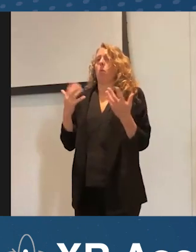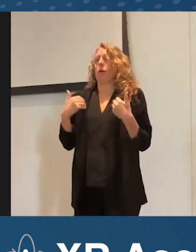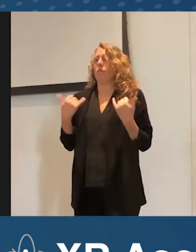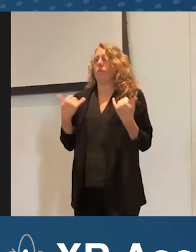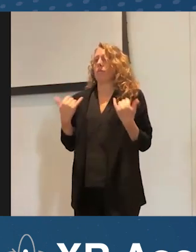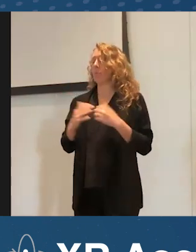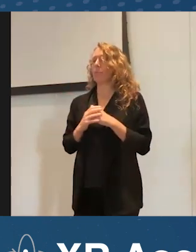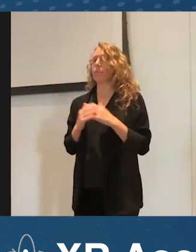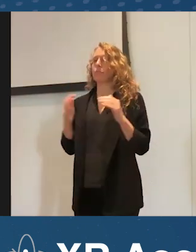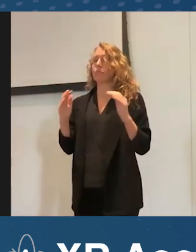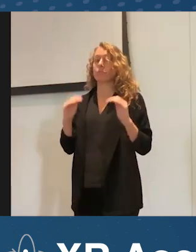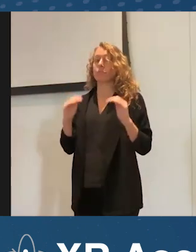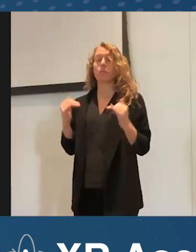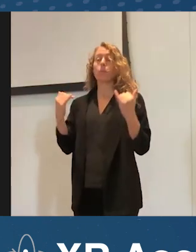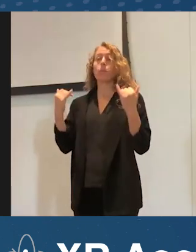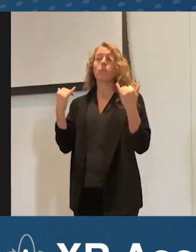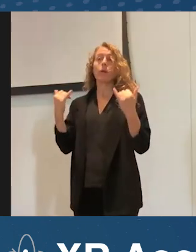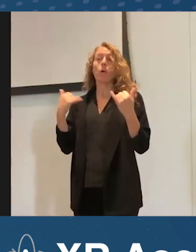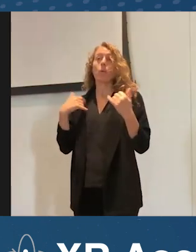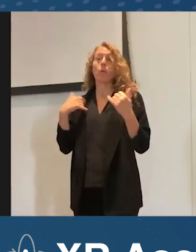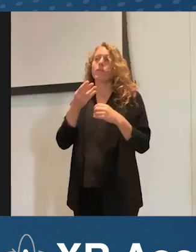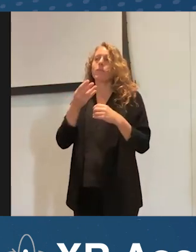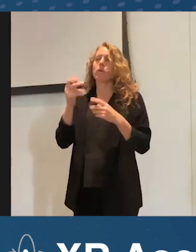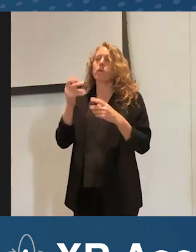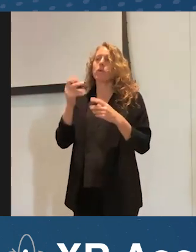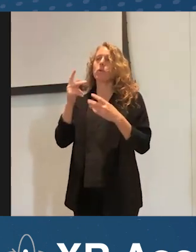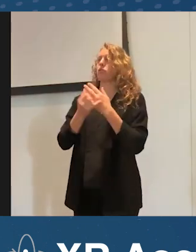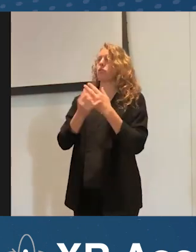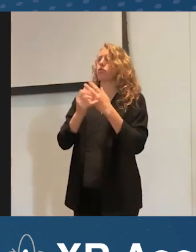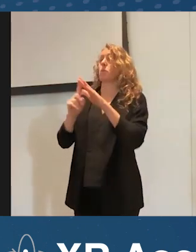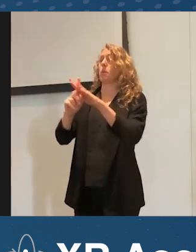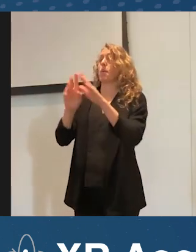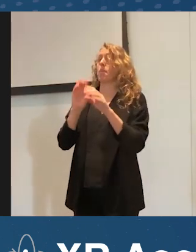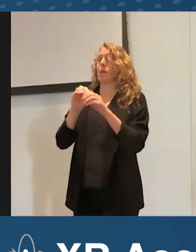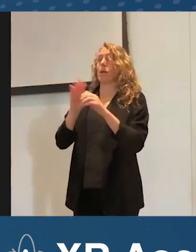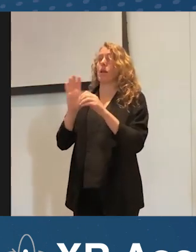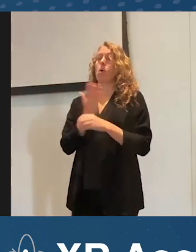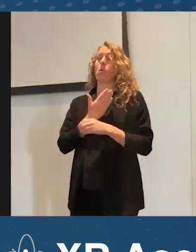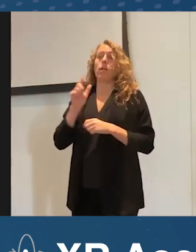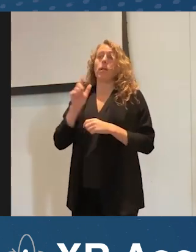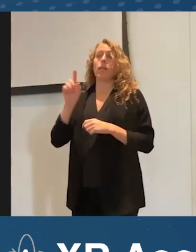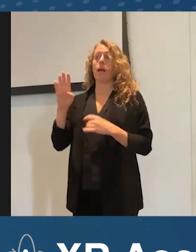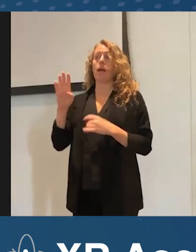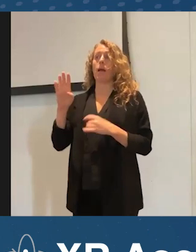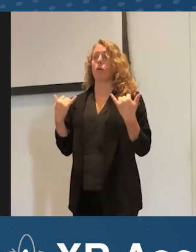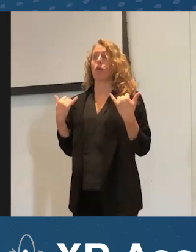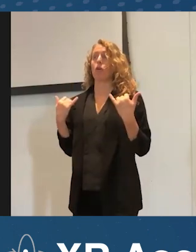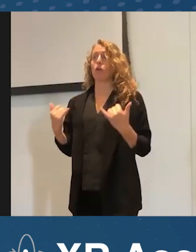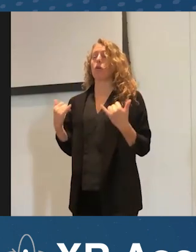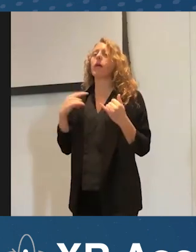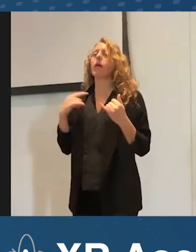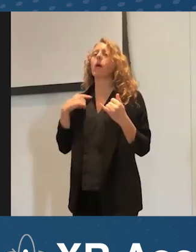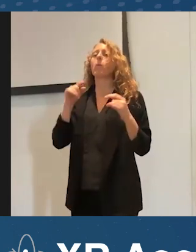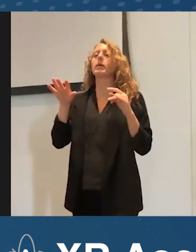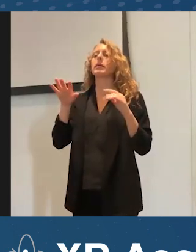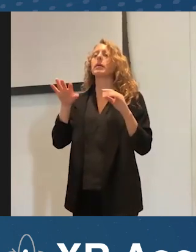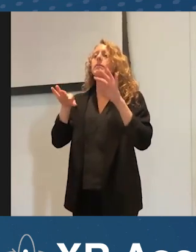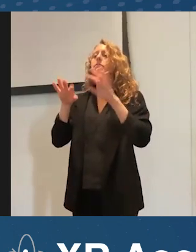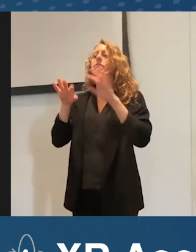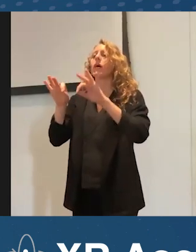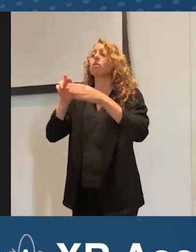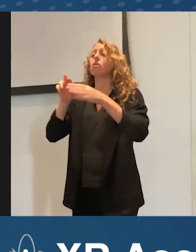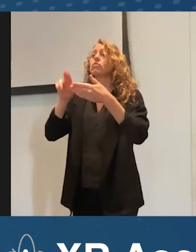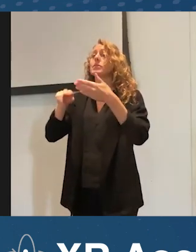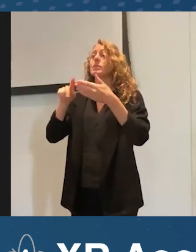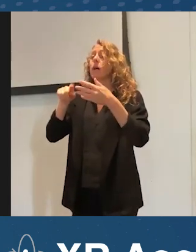Now, we actually have a couple of projects going on in our lab currently where we are pulling these findings that we've gathered about AI-powered